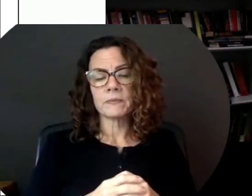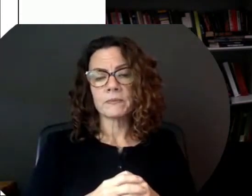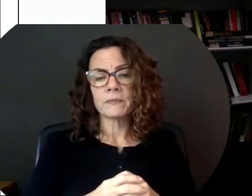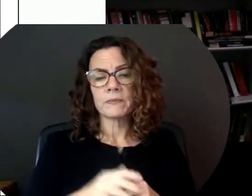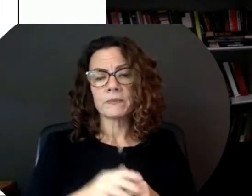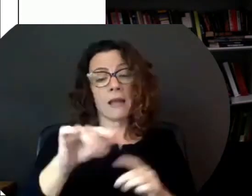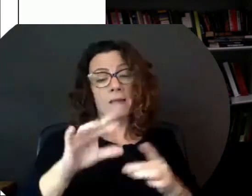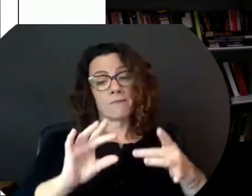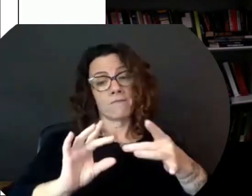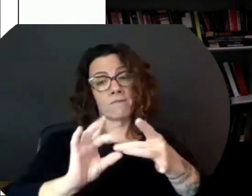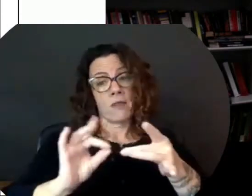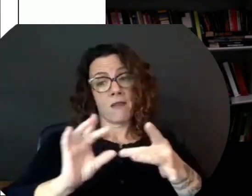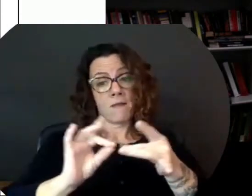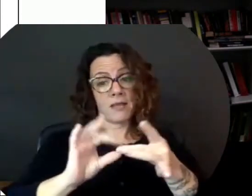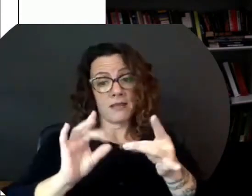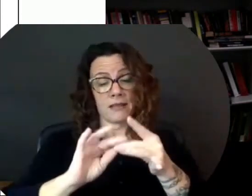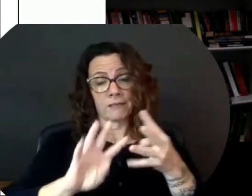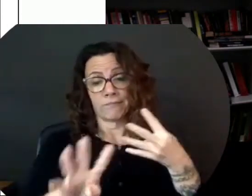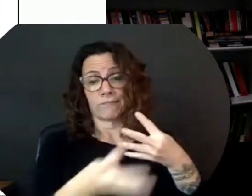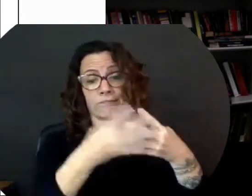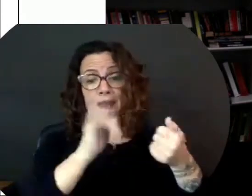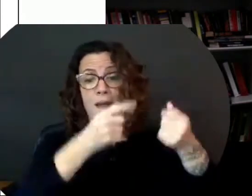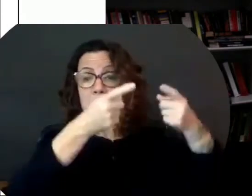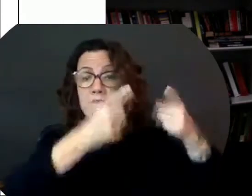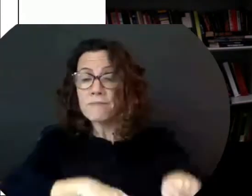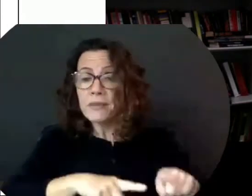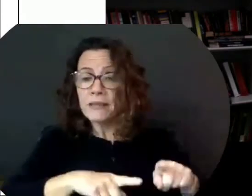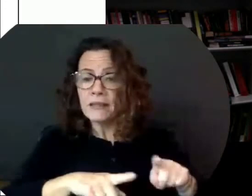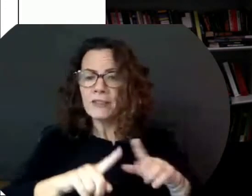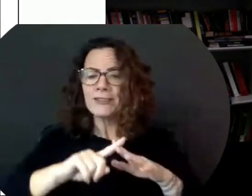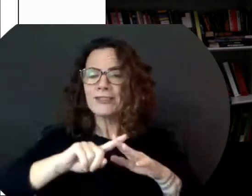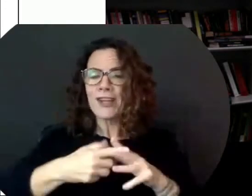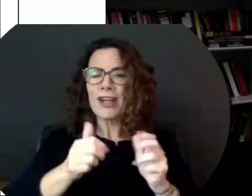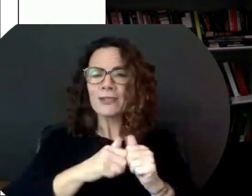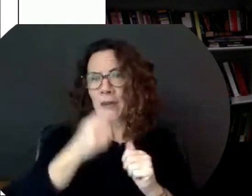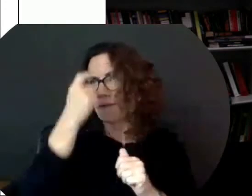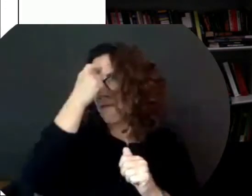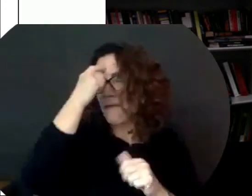with the slave castle and the slave ship as a nexus where